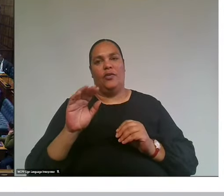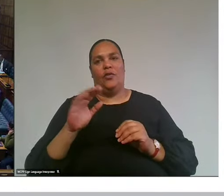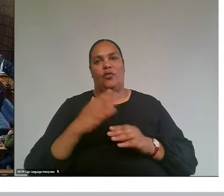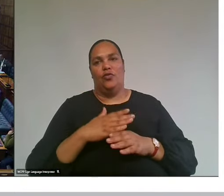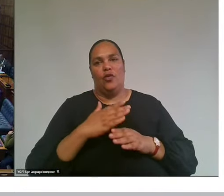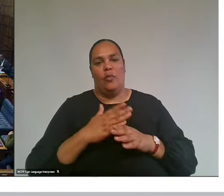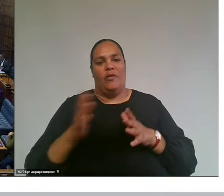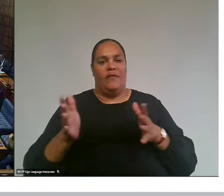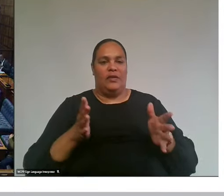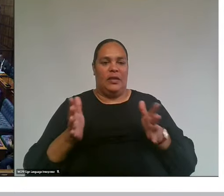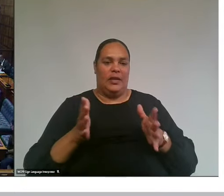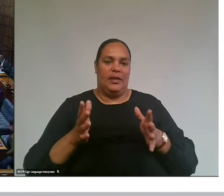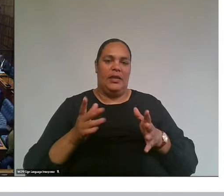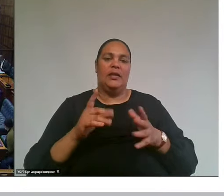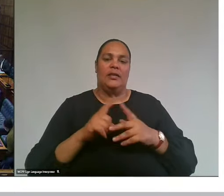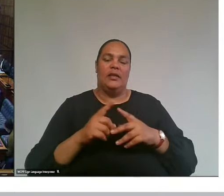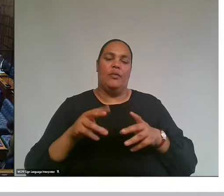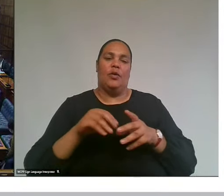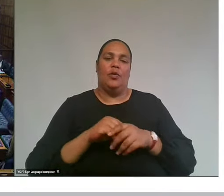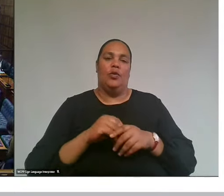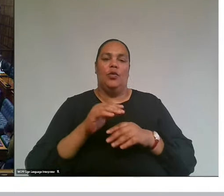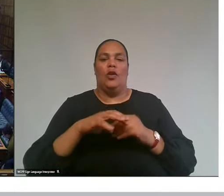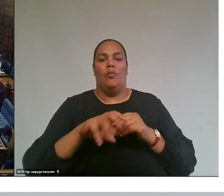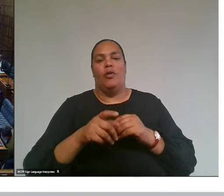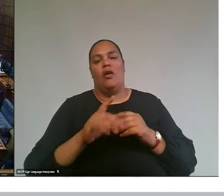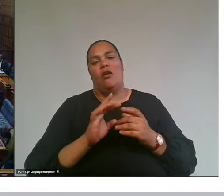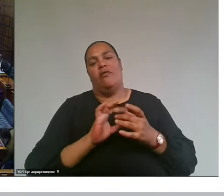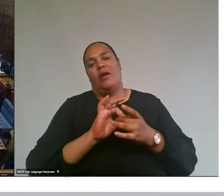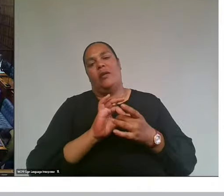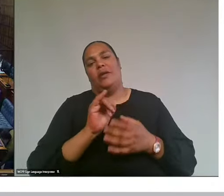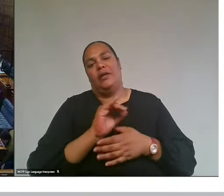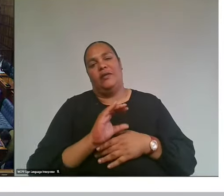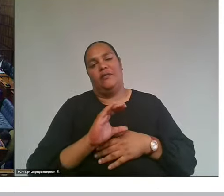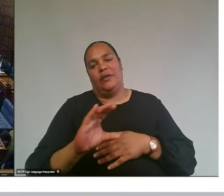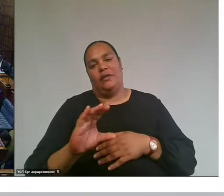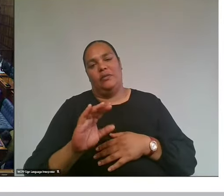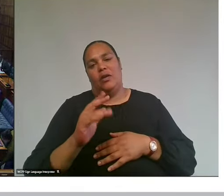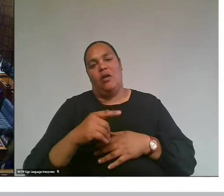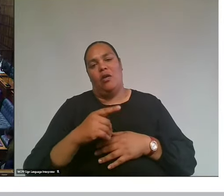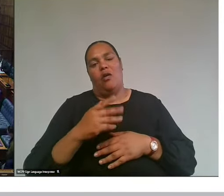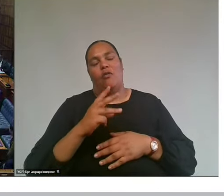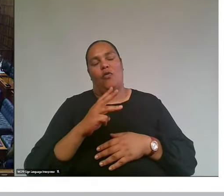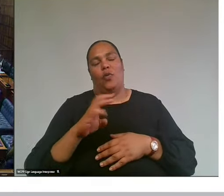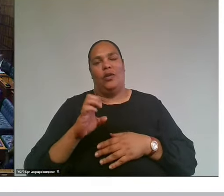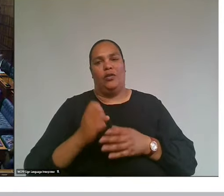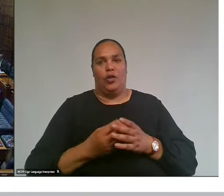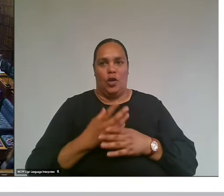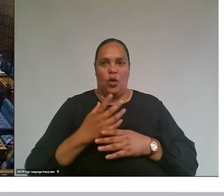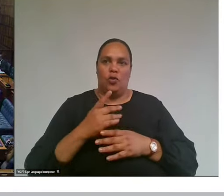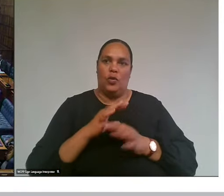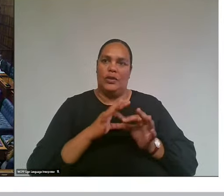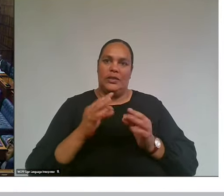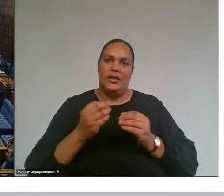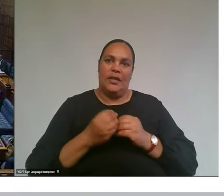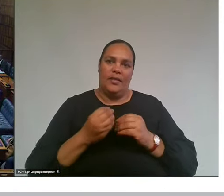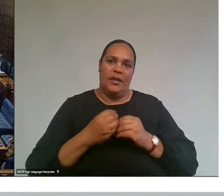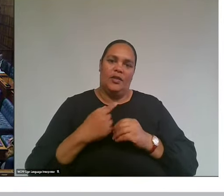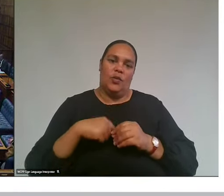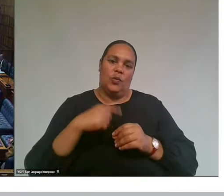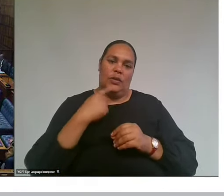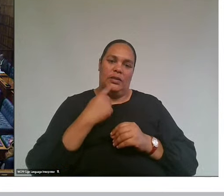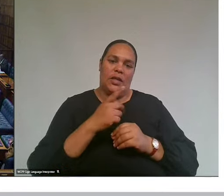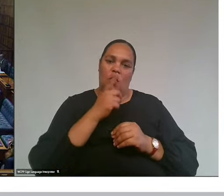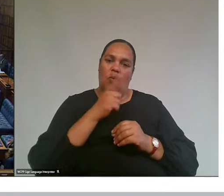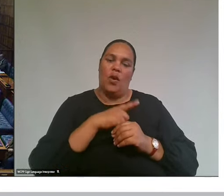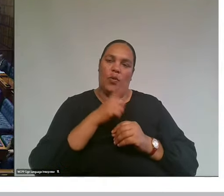facilitated into the province as a result of committed investment by we grou you know those are kind of things we are saying we are